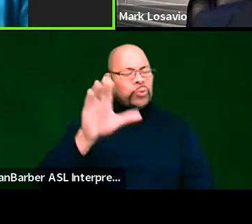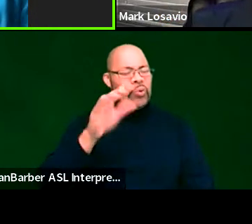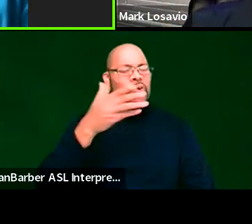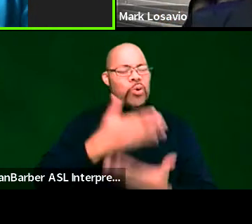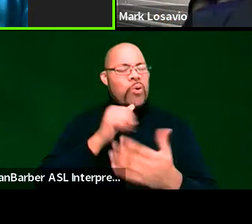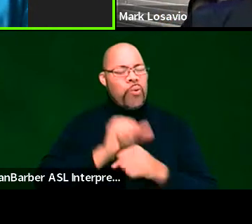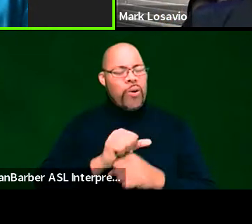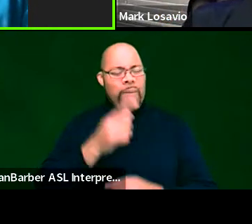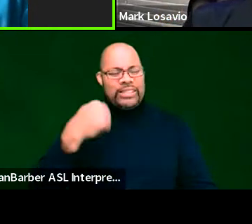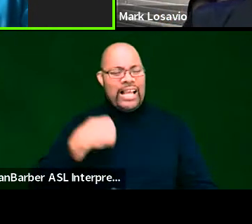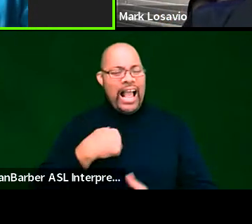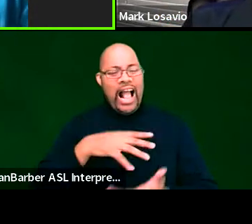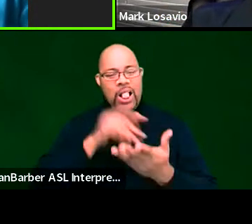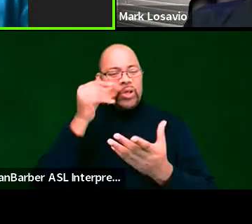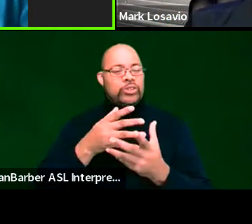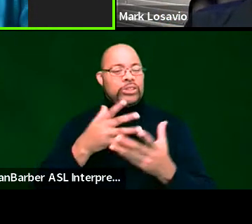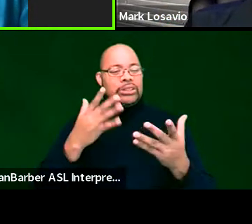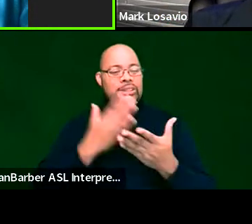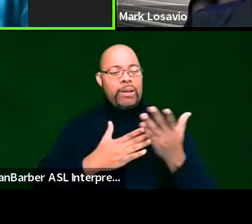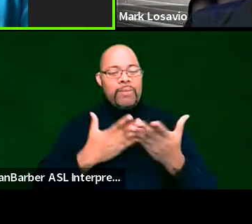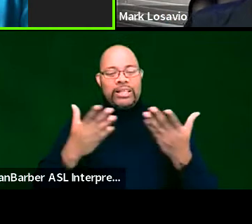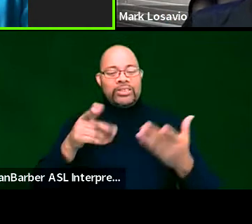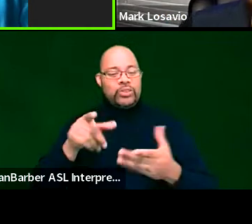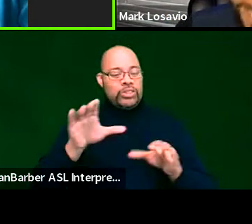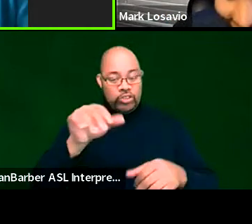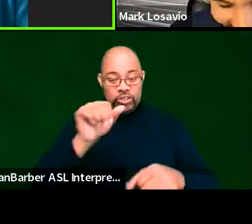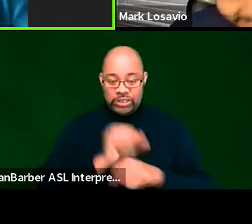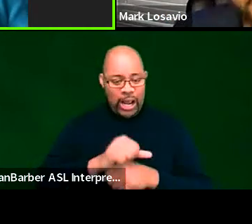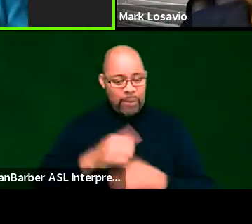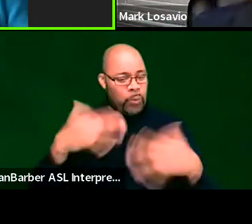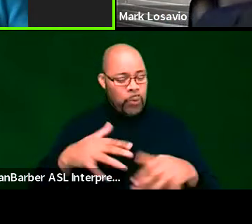doing great, because I just learned so much. So you just did your job.